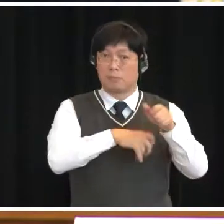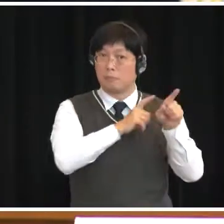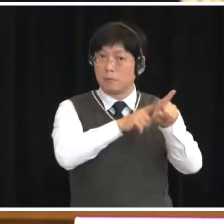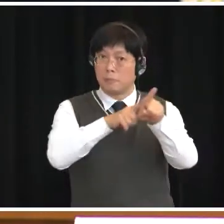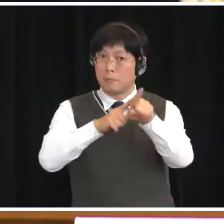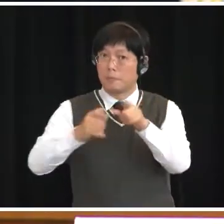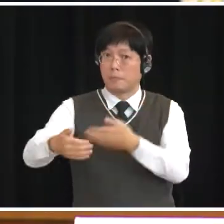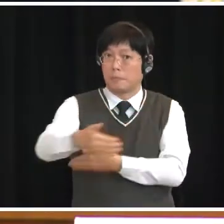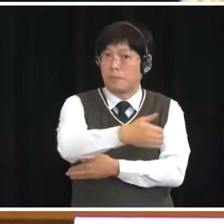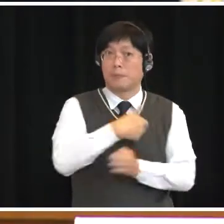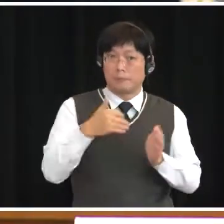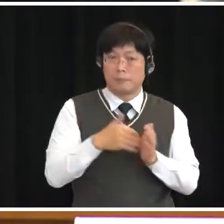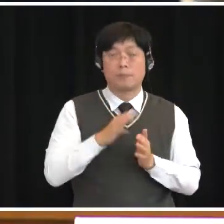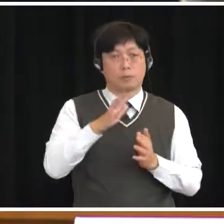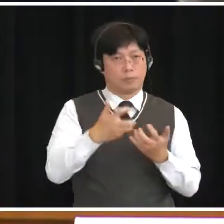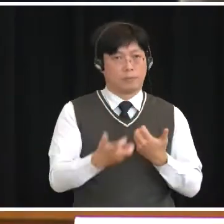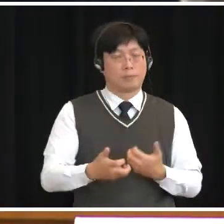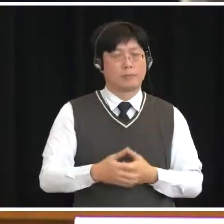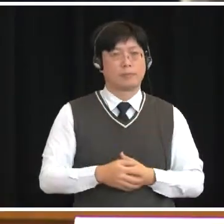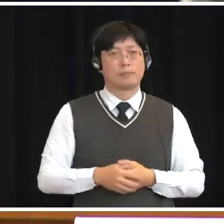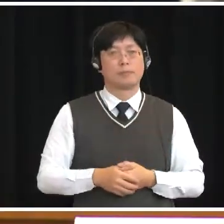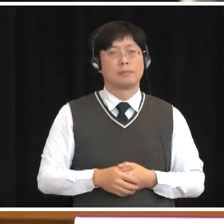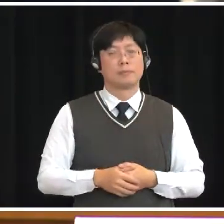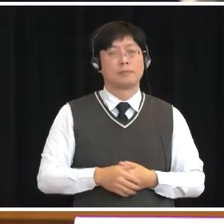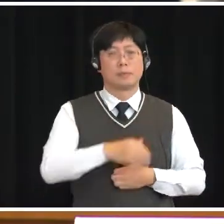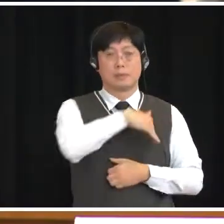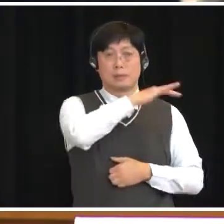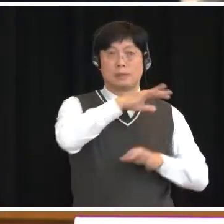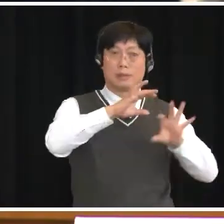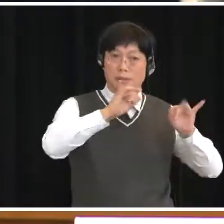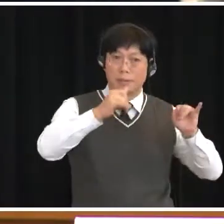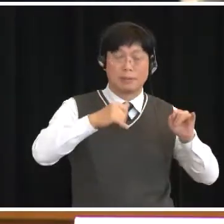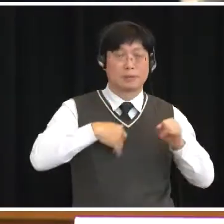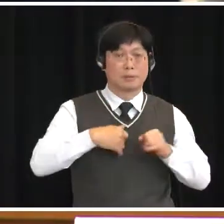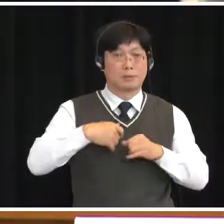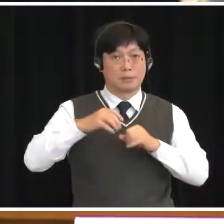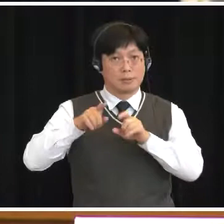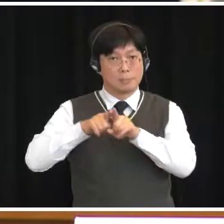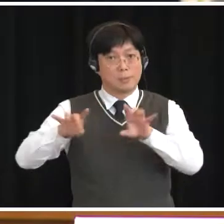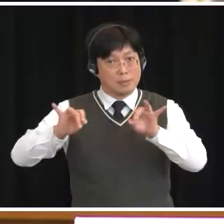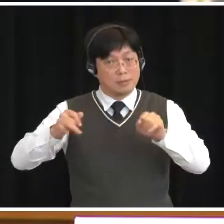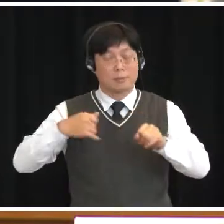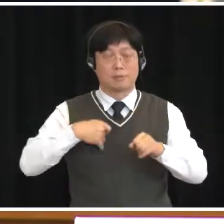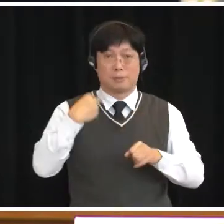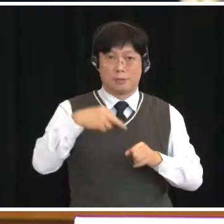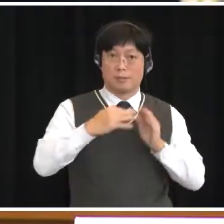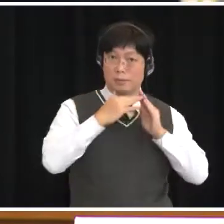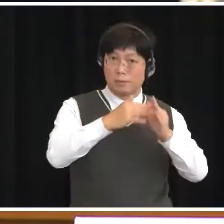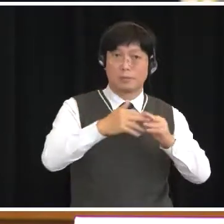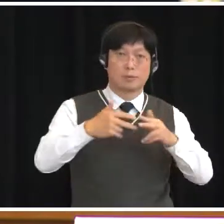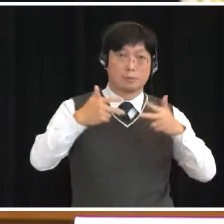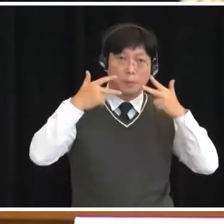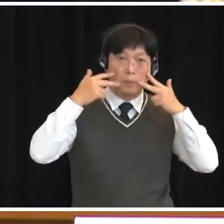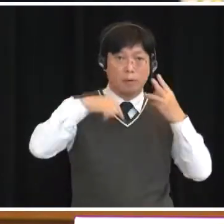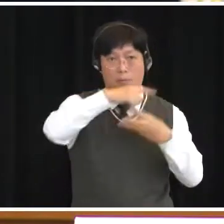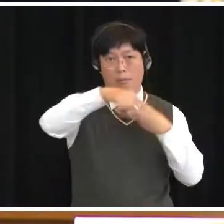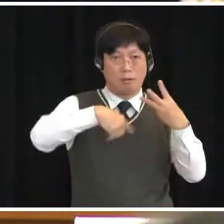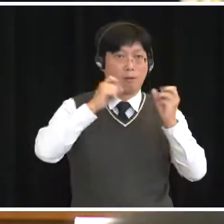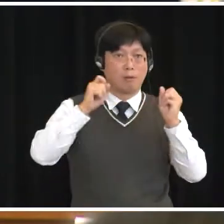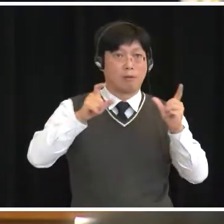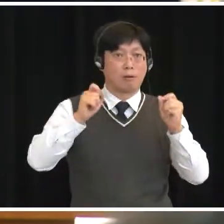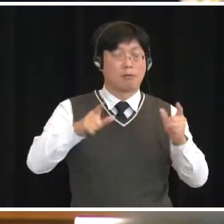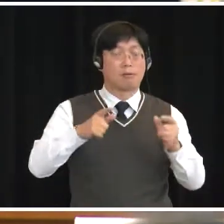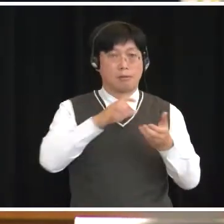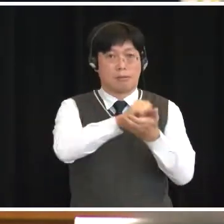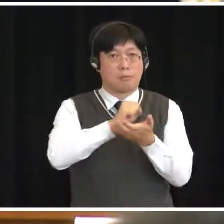basically, we gather data from different government agencies, and we can compare the data relating